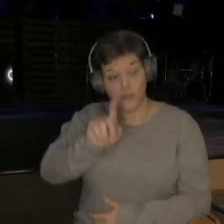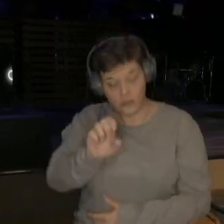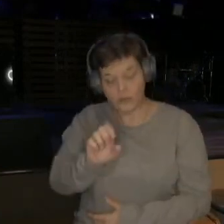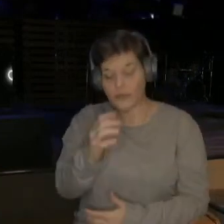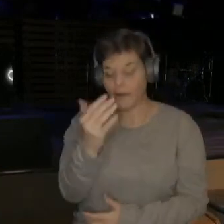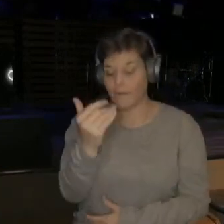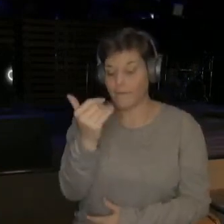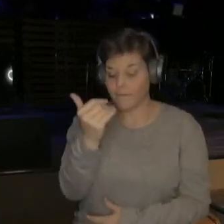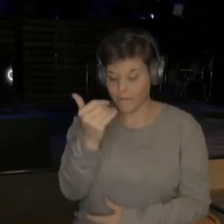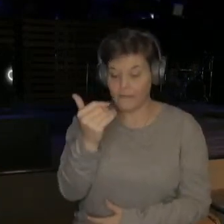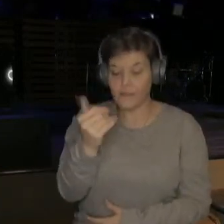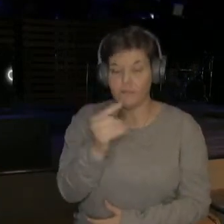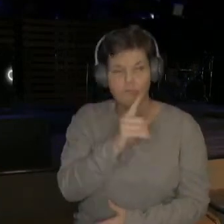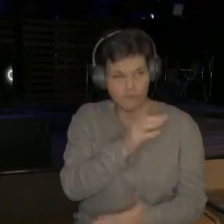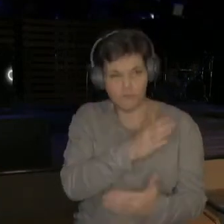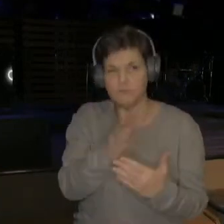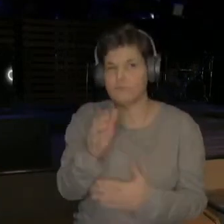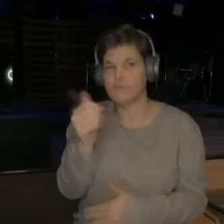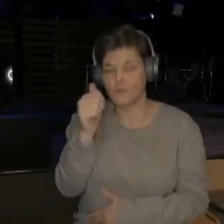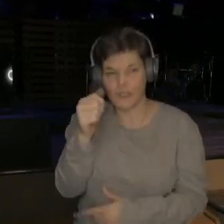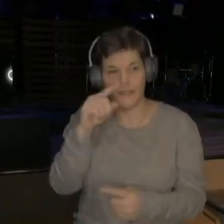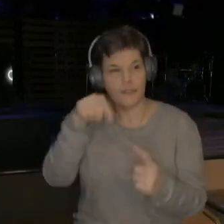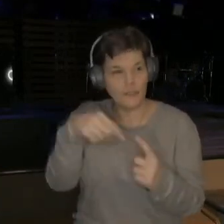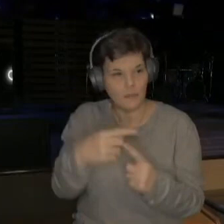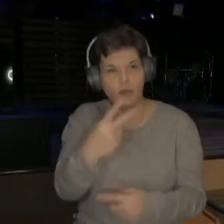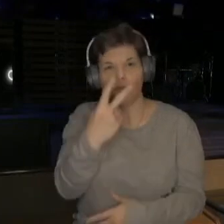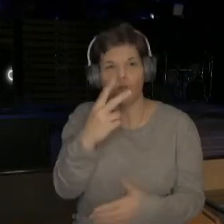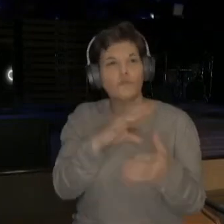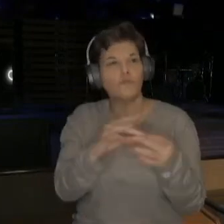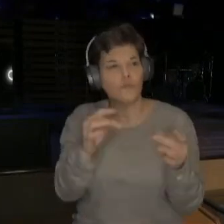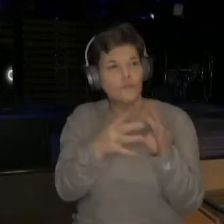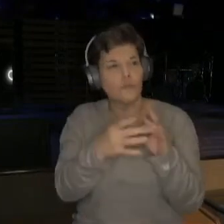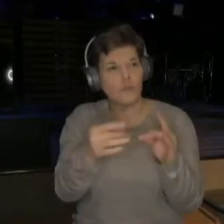two are very similar stories.